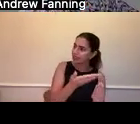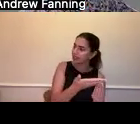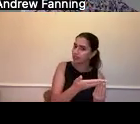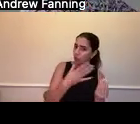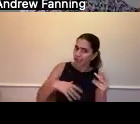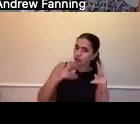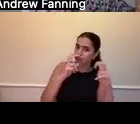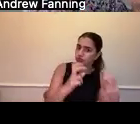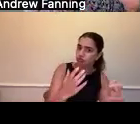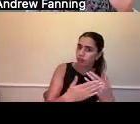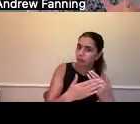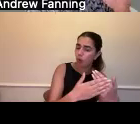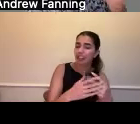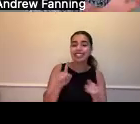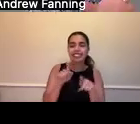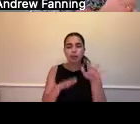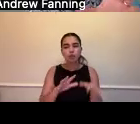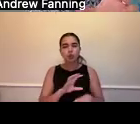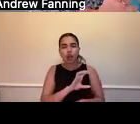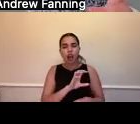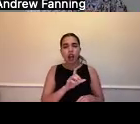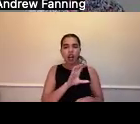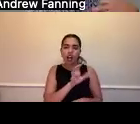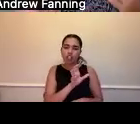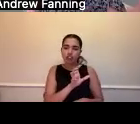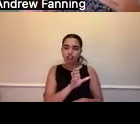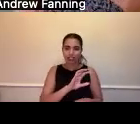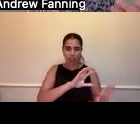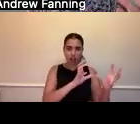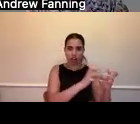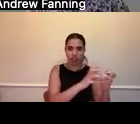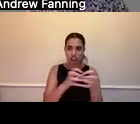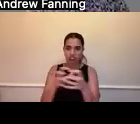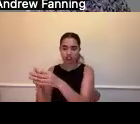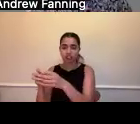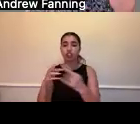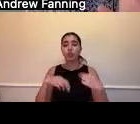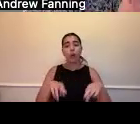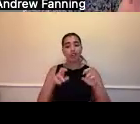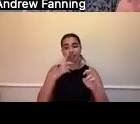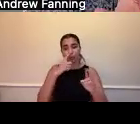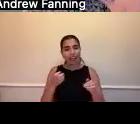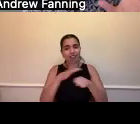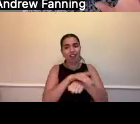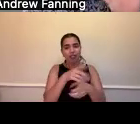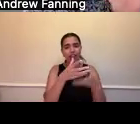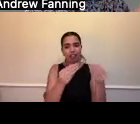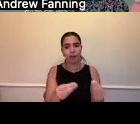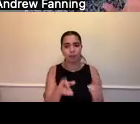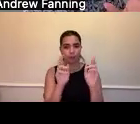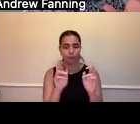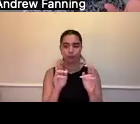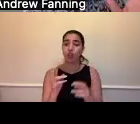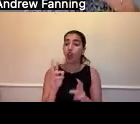country clusters to see that there's missing data here and work towards filling these gaps. That's the intention. And hopefully in the